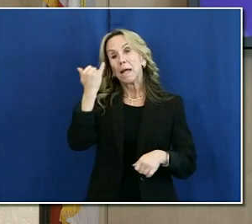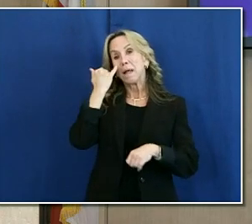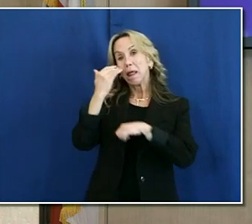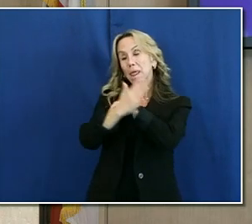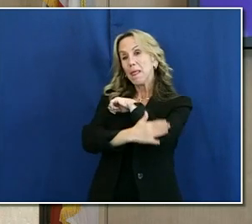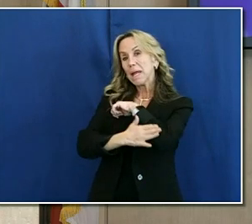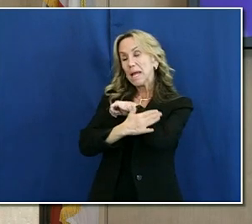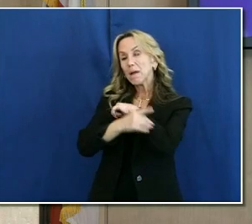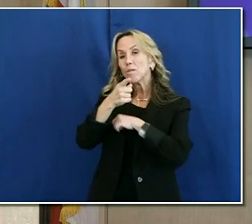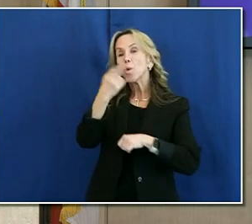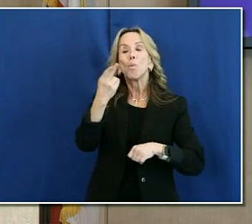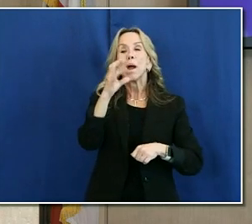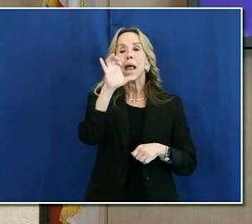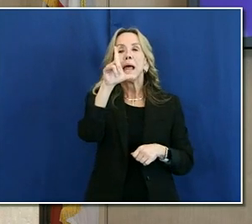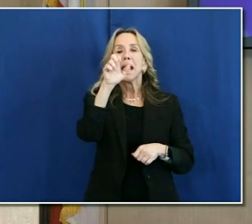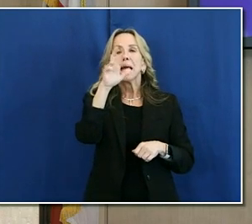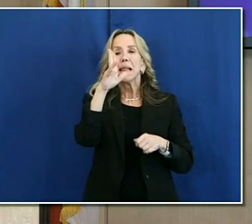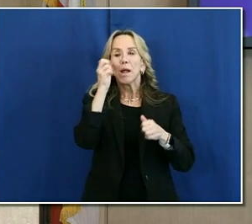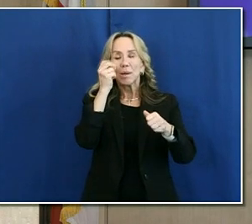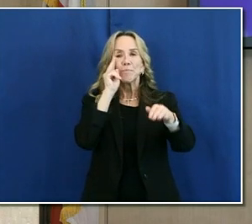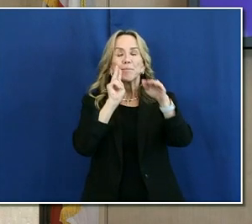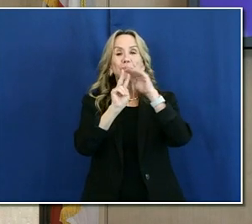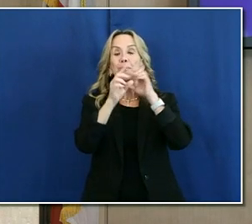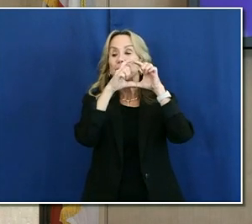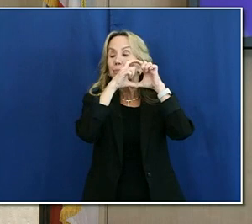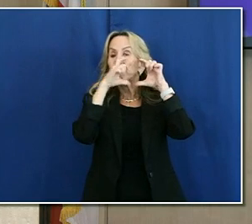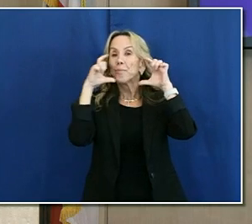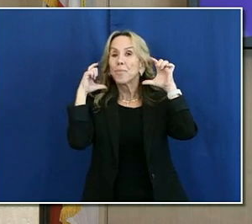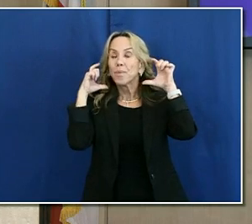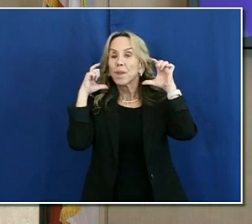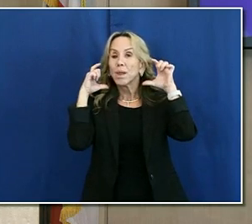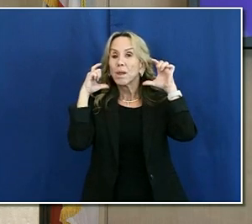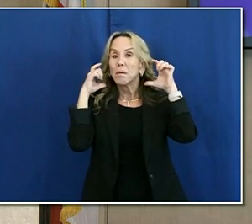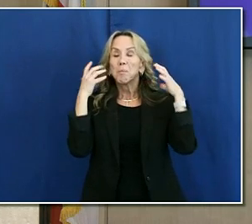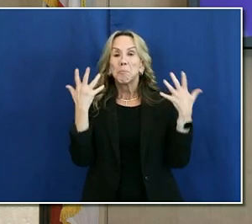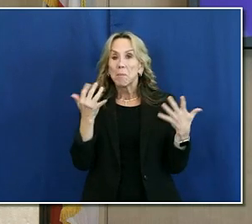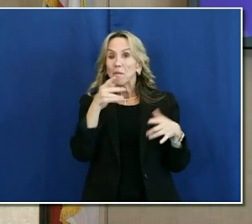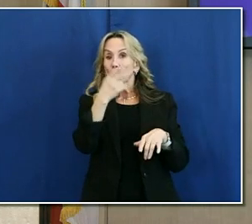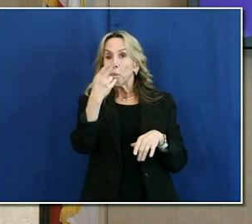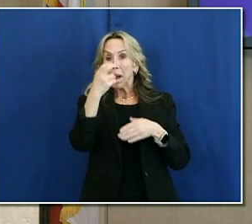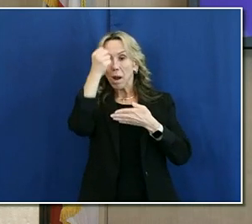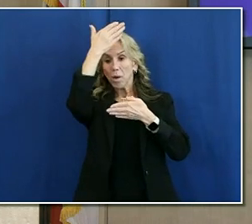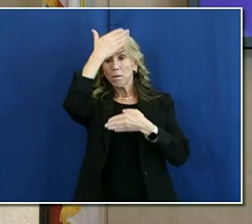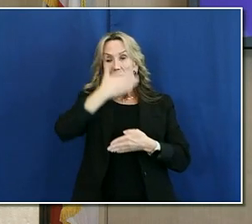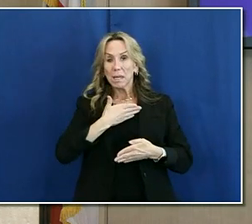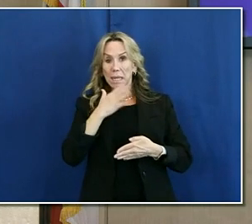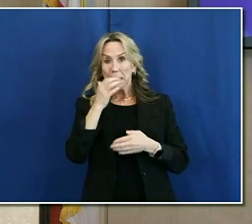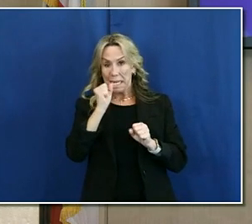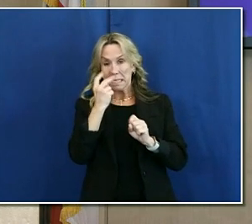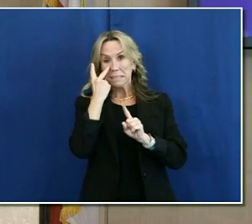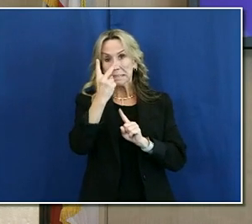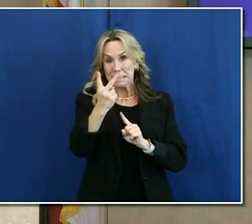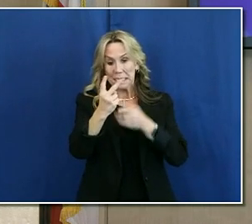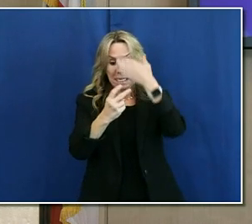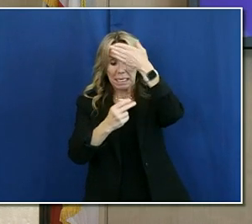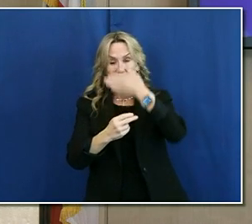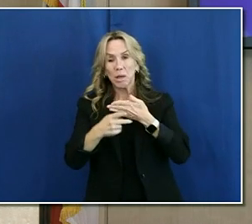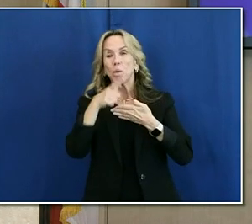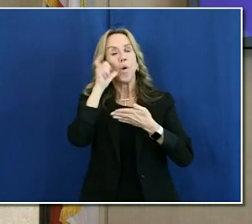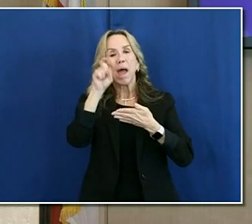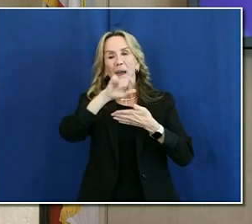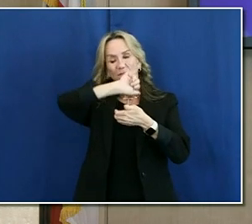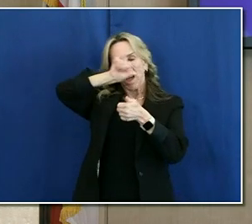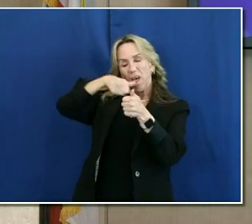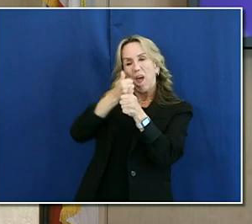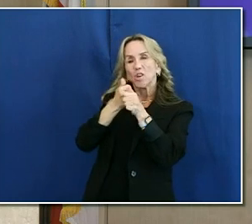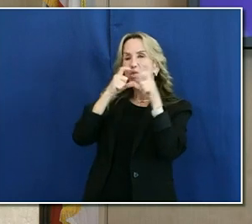a clear face shield, that a cloth face covering is not required. Can you confirm this? Do you have any